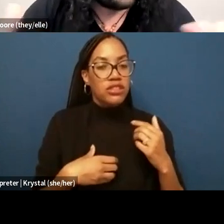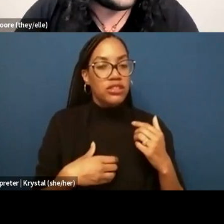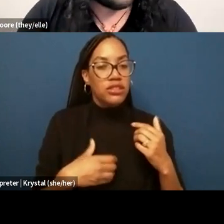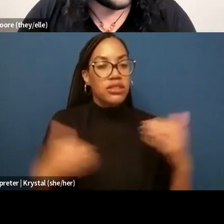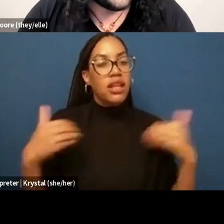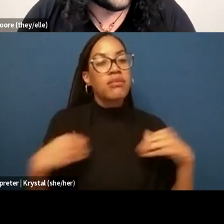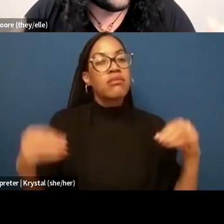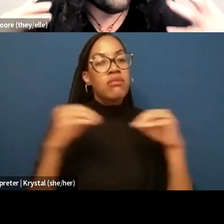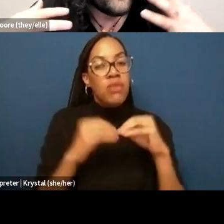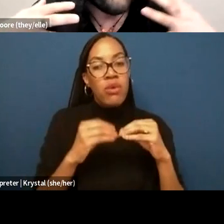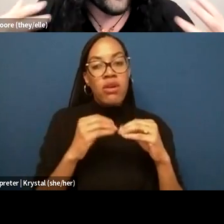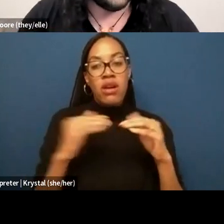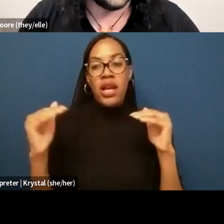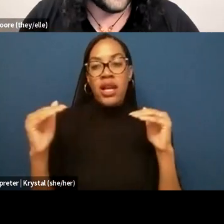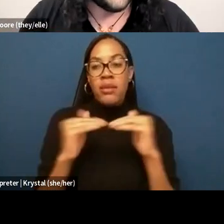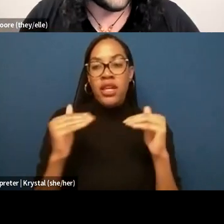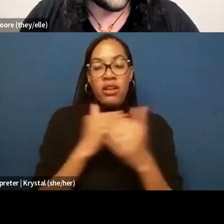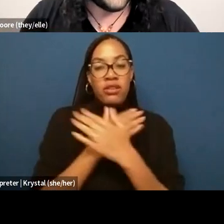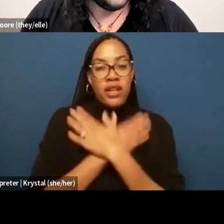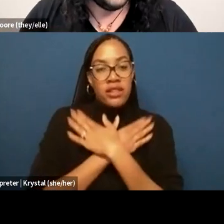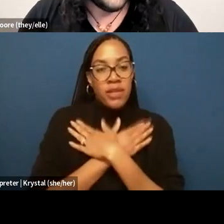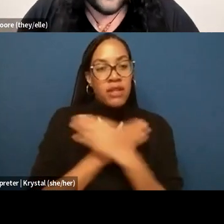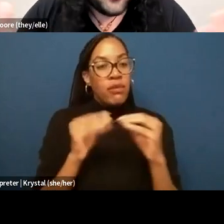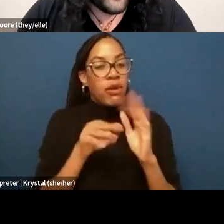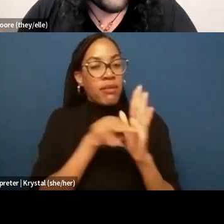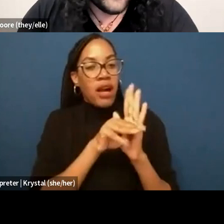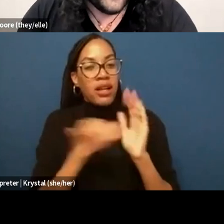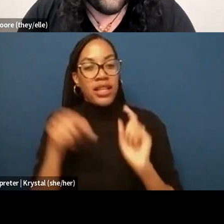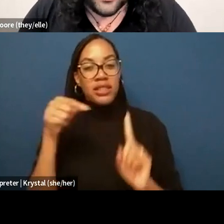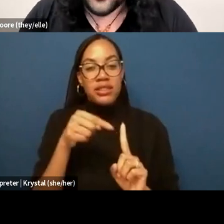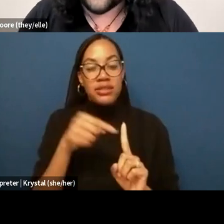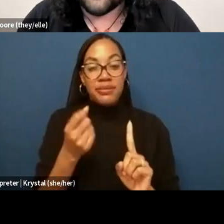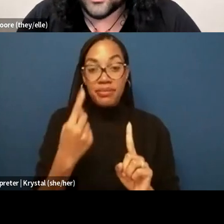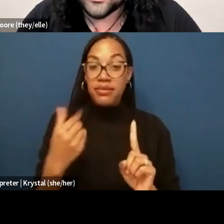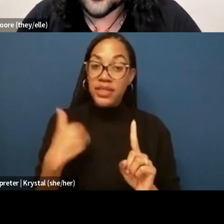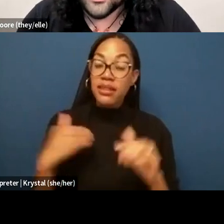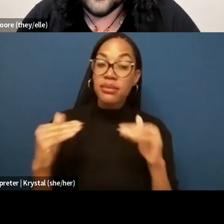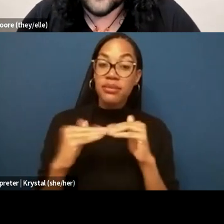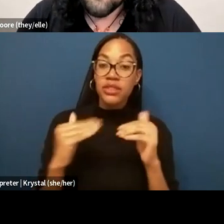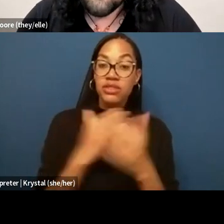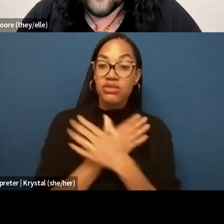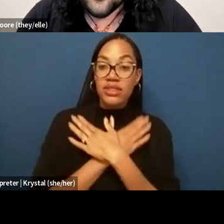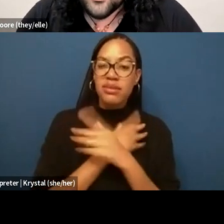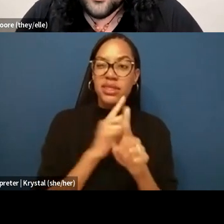more peer respites that I could turn to, more models like this, right? Because there are peer respites in many different places.